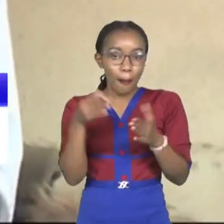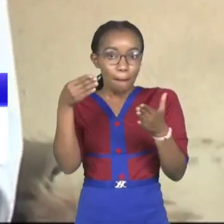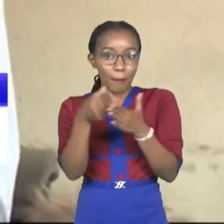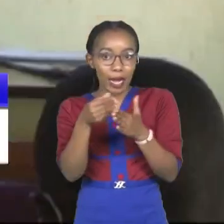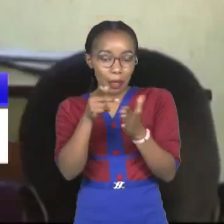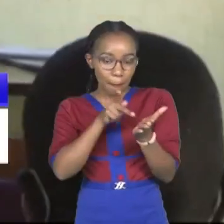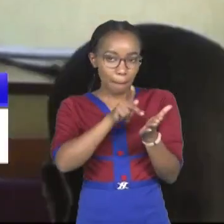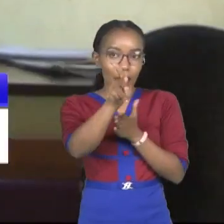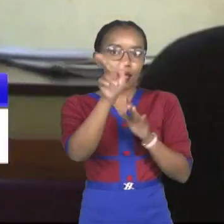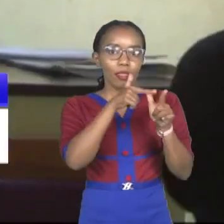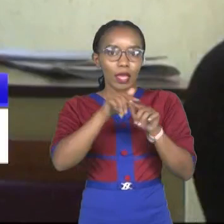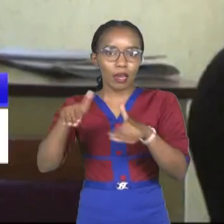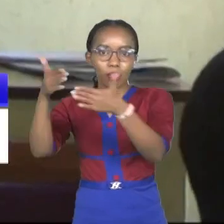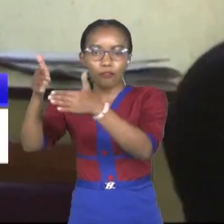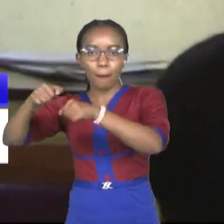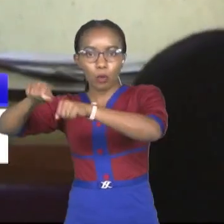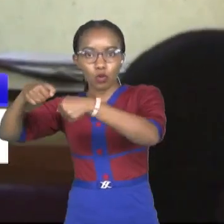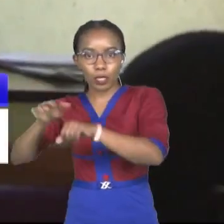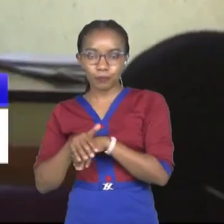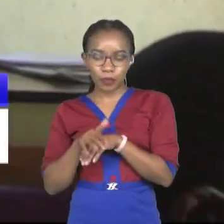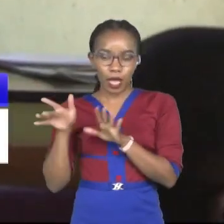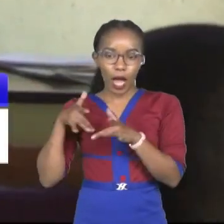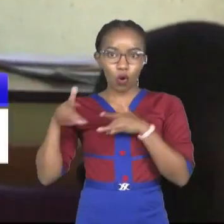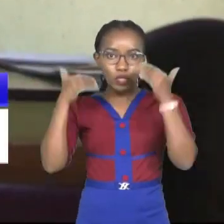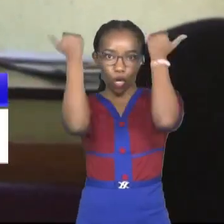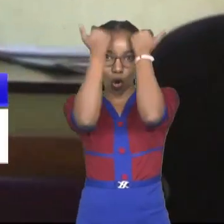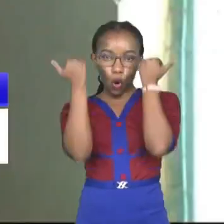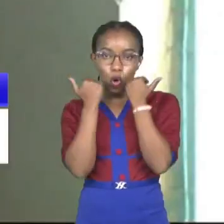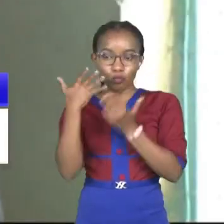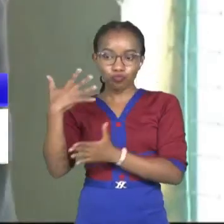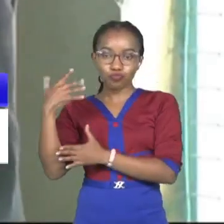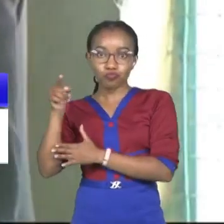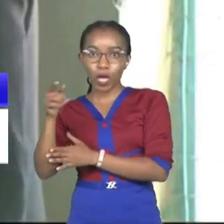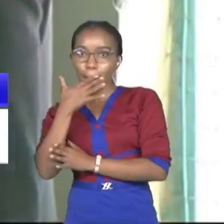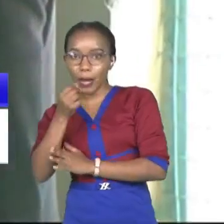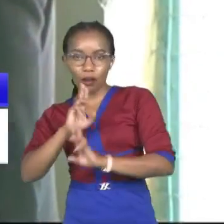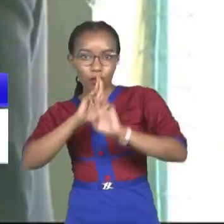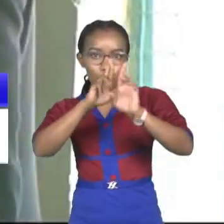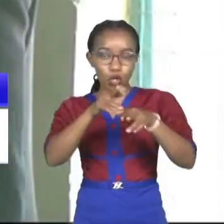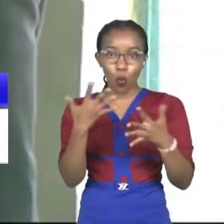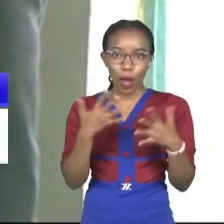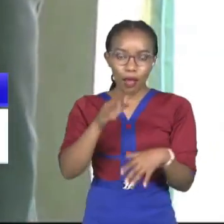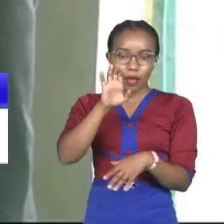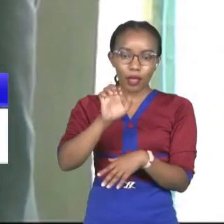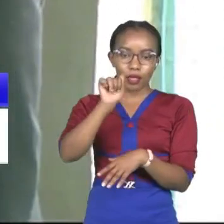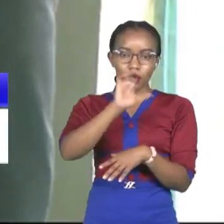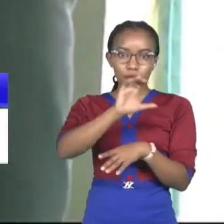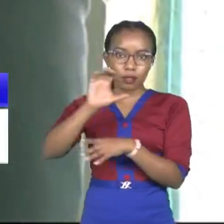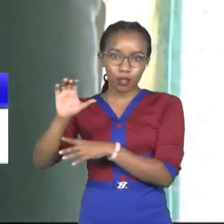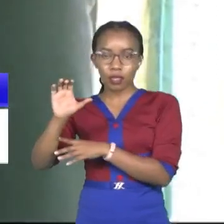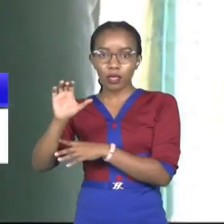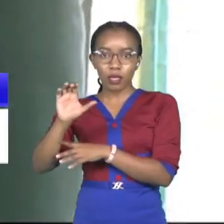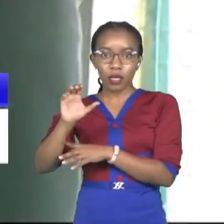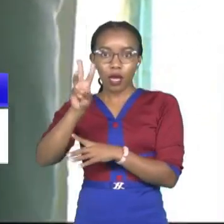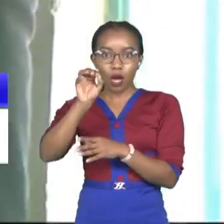bought bike released. According to the court documents, Mutuku reported the matter to the Ethic and Anti-Corruption Commission ESCC at